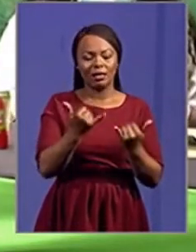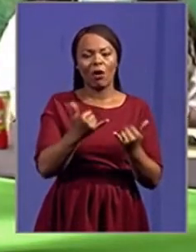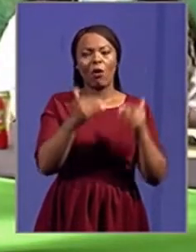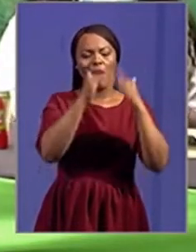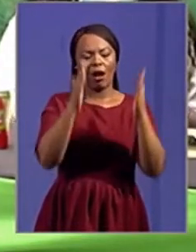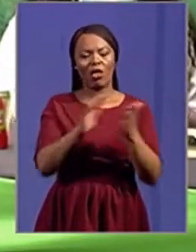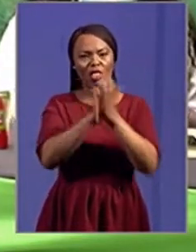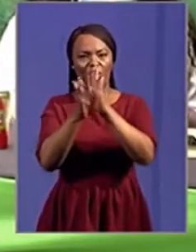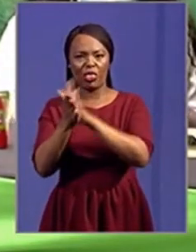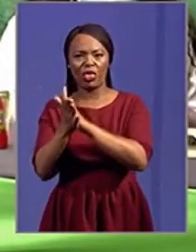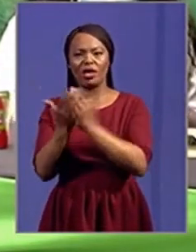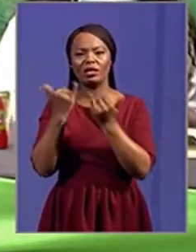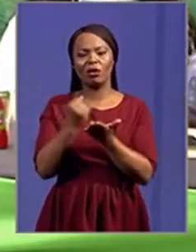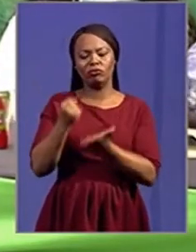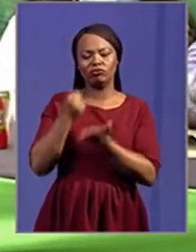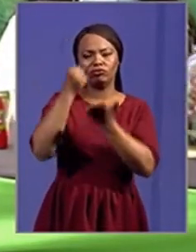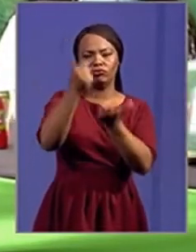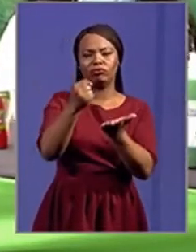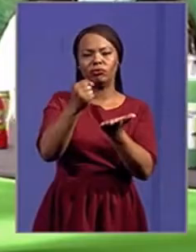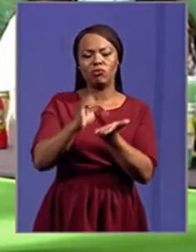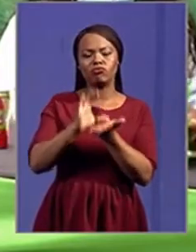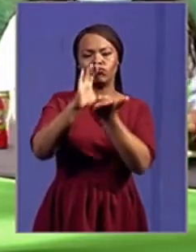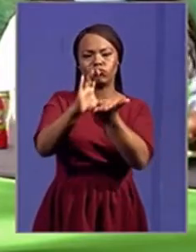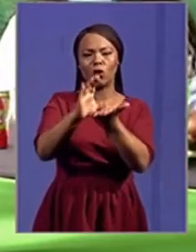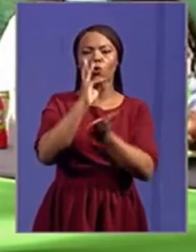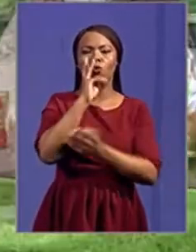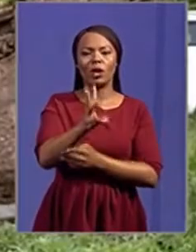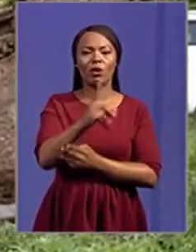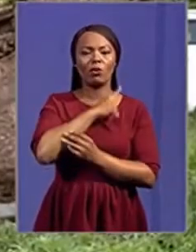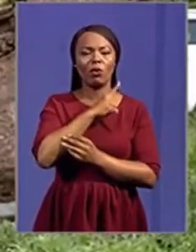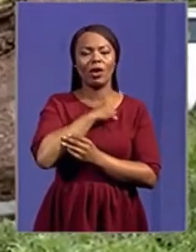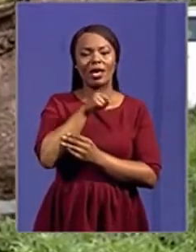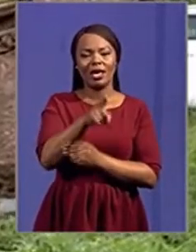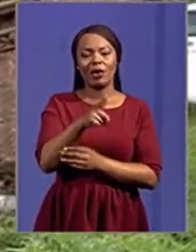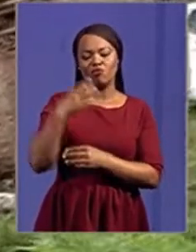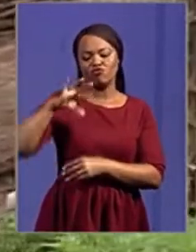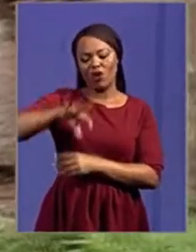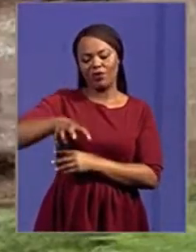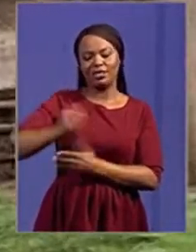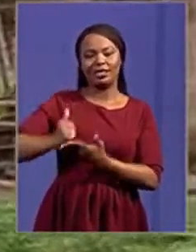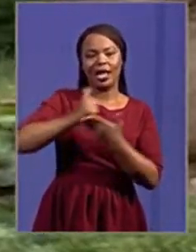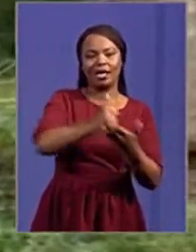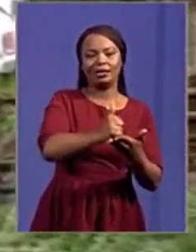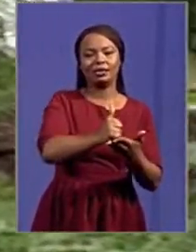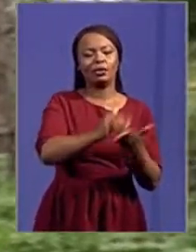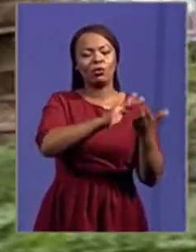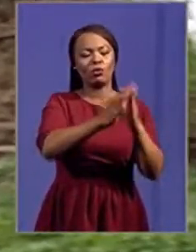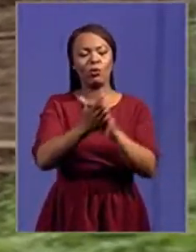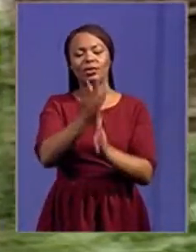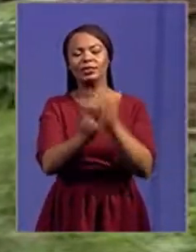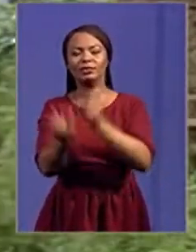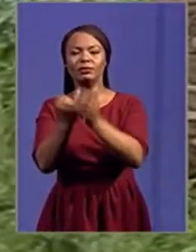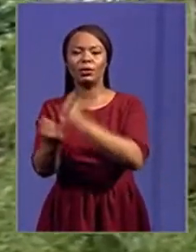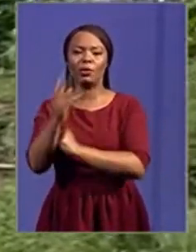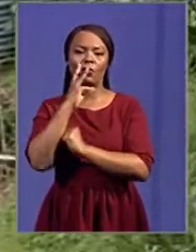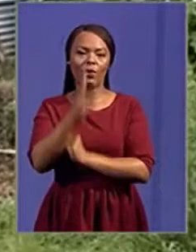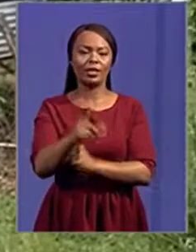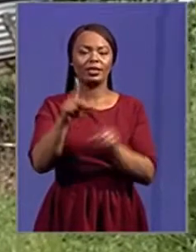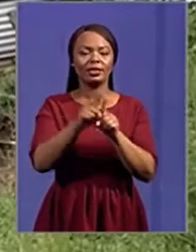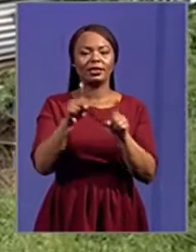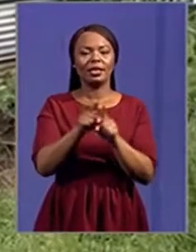tse dimilione tse le15 tsa dithuso tswa mmusong wa porofense. Bongata ba malapa a tlang go fumana dithuso ke a tlhokomelwang ke batho